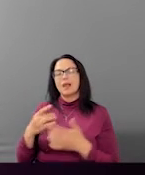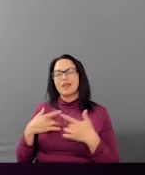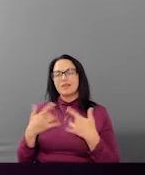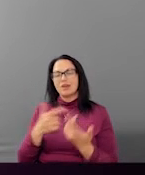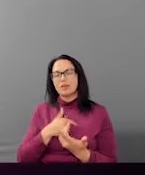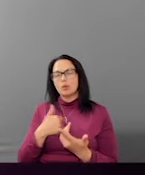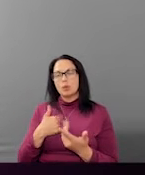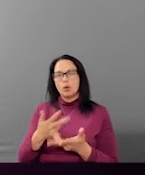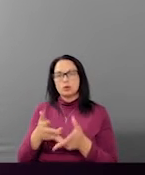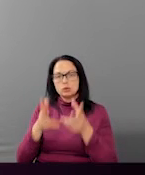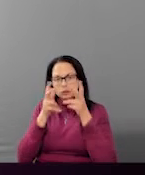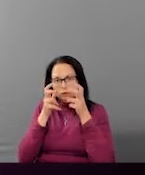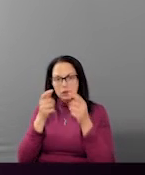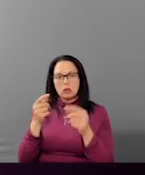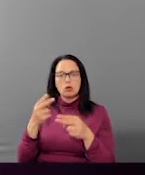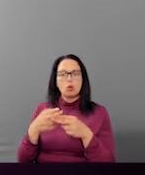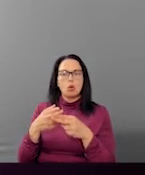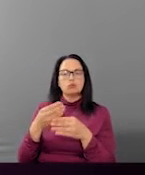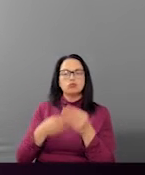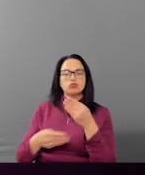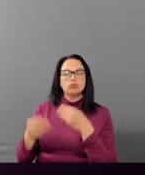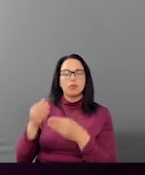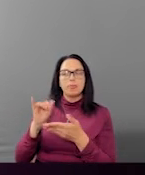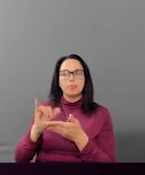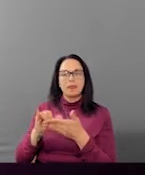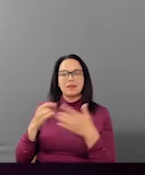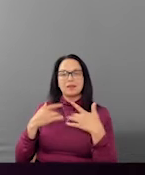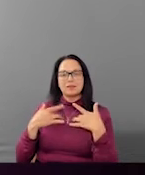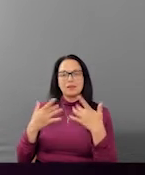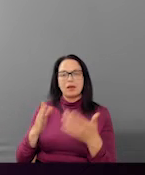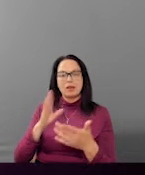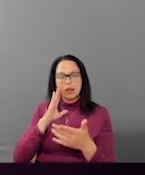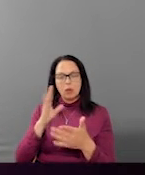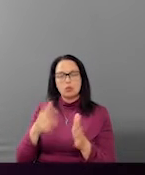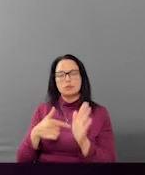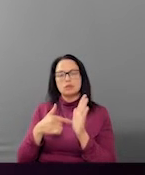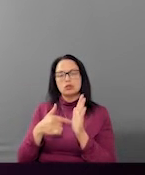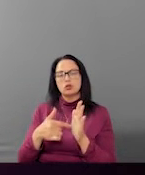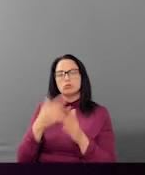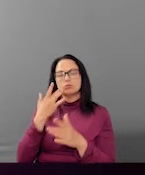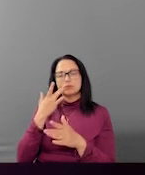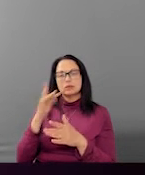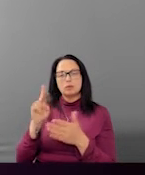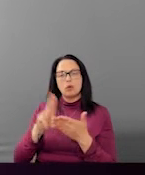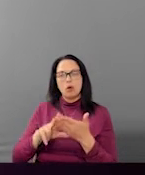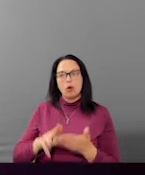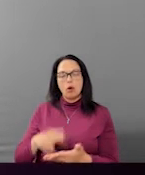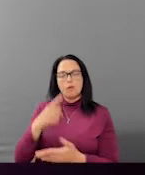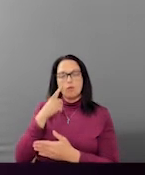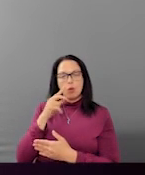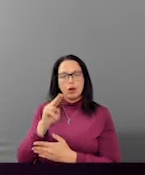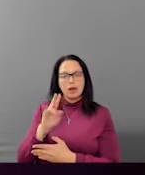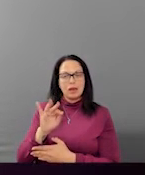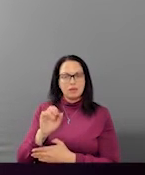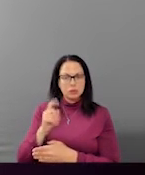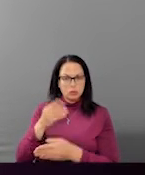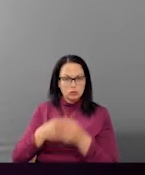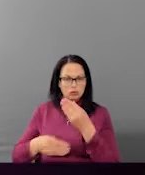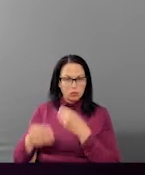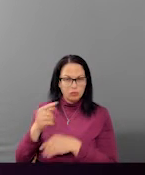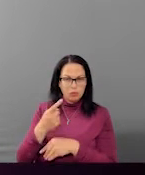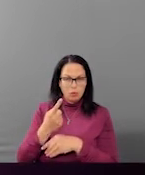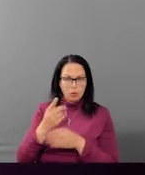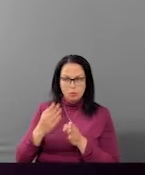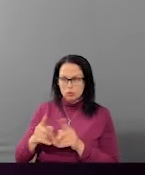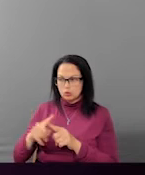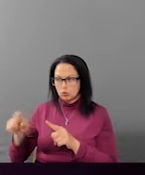listen to is called transfer, because that's the event that gets emitted in a smart contract, specifically for NFTs, when it gets transferred from one person to the other